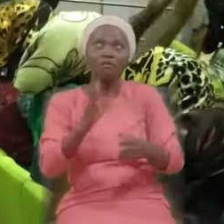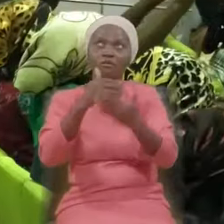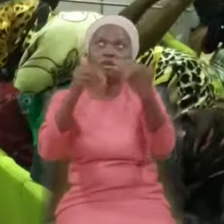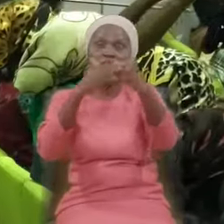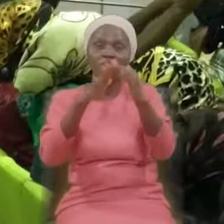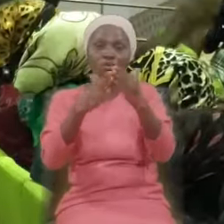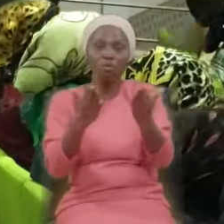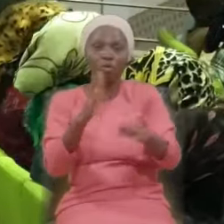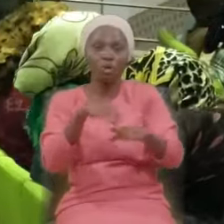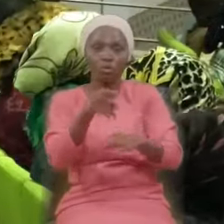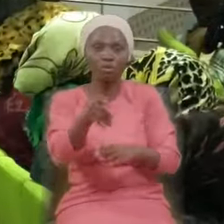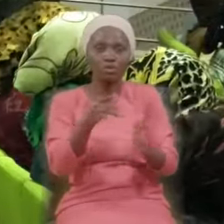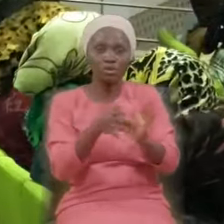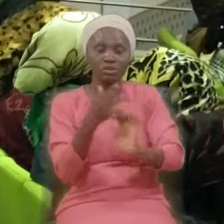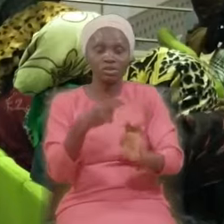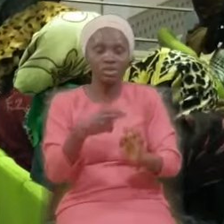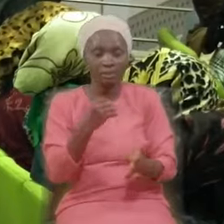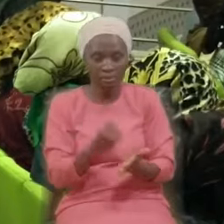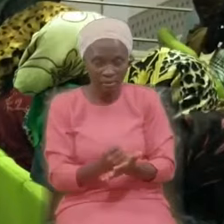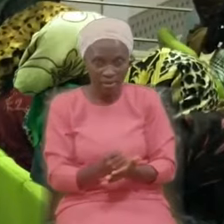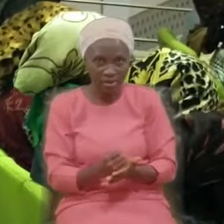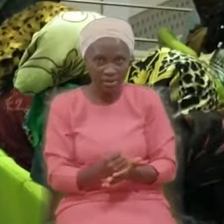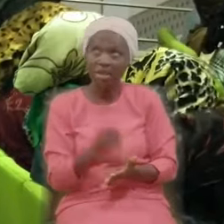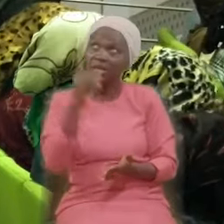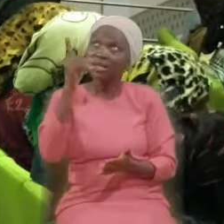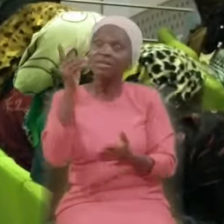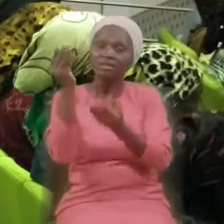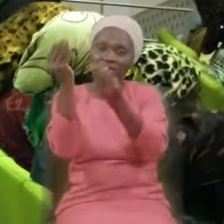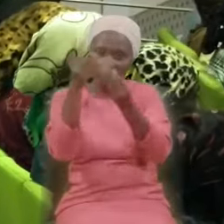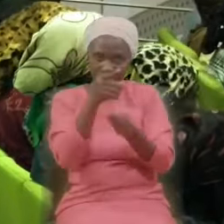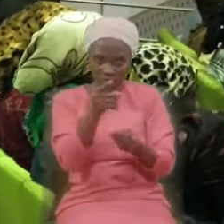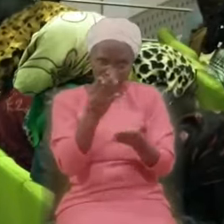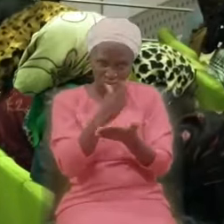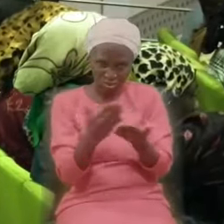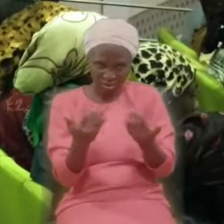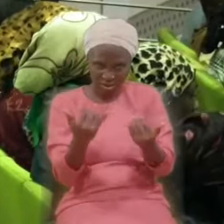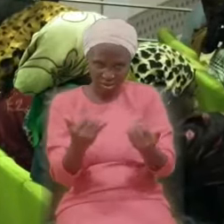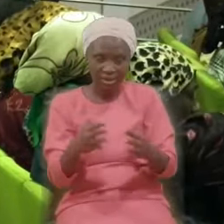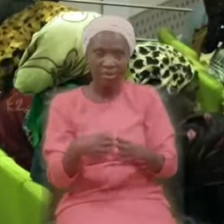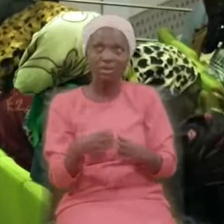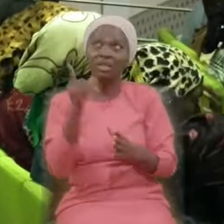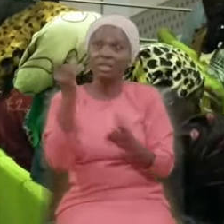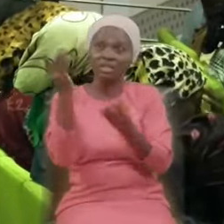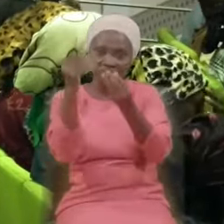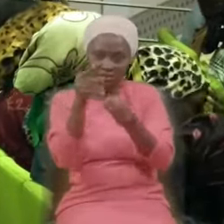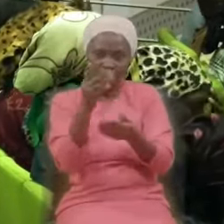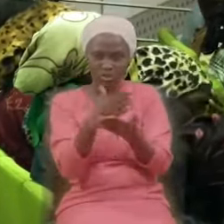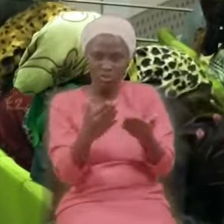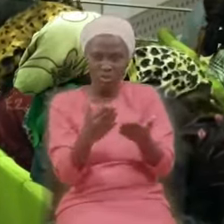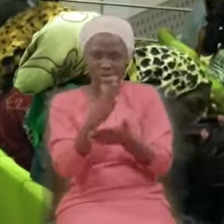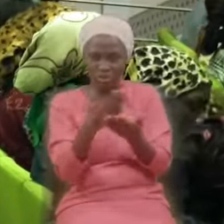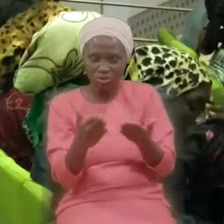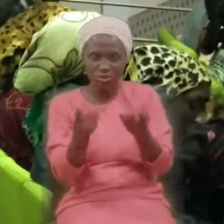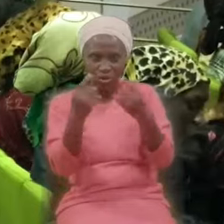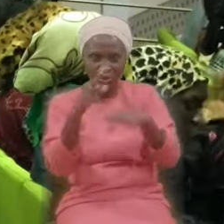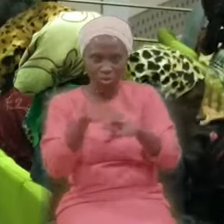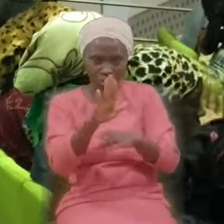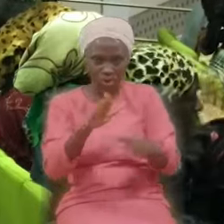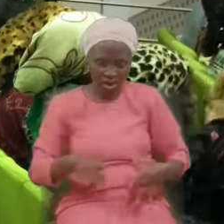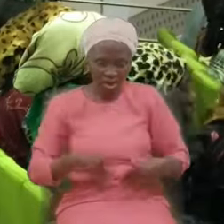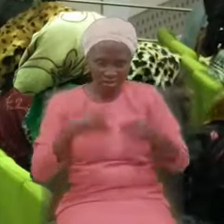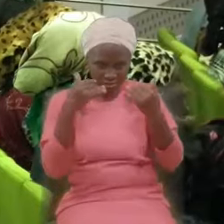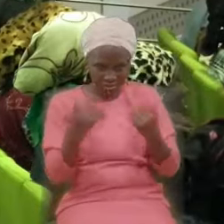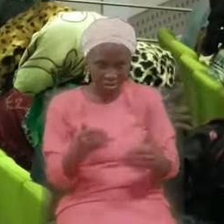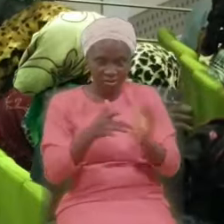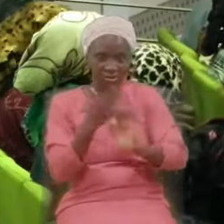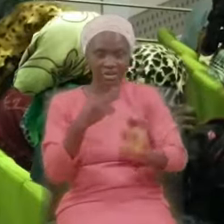you. He's giving you something right now. Something is coming upon your life right now.